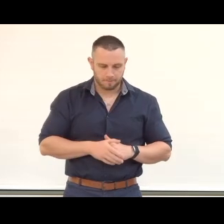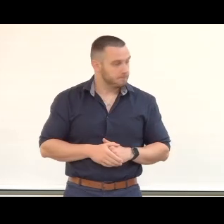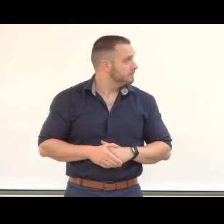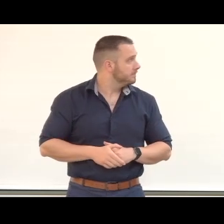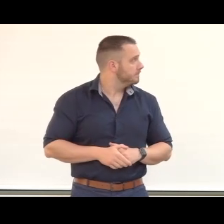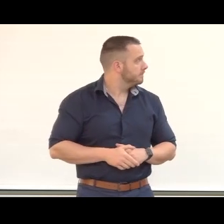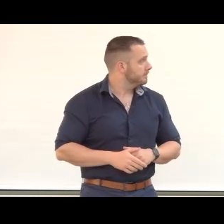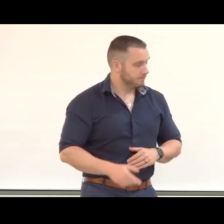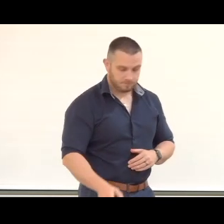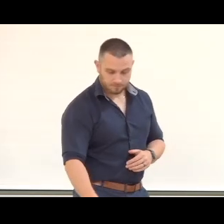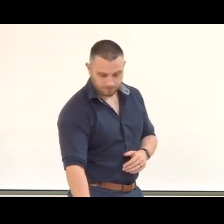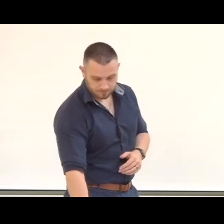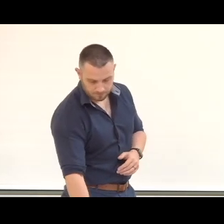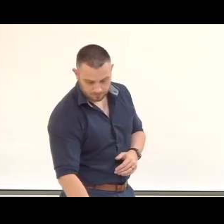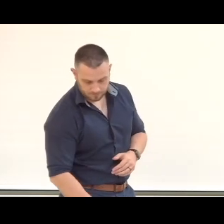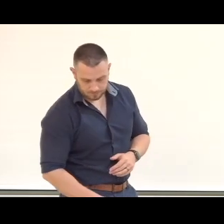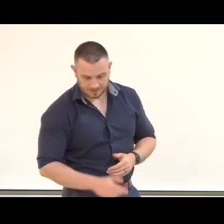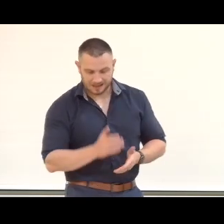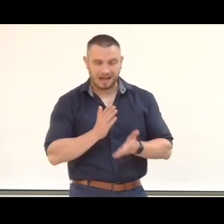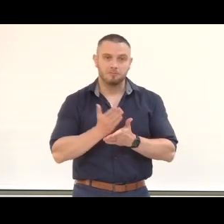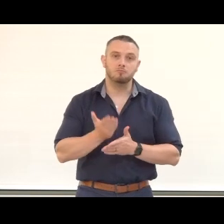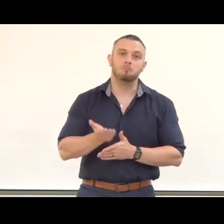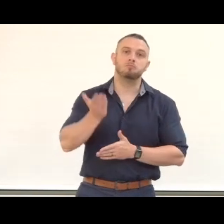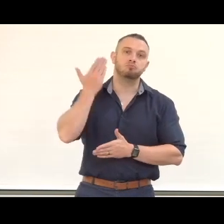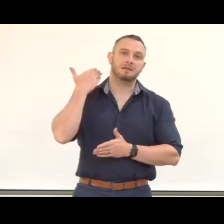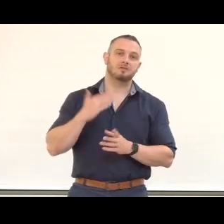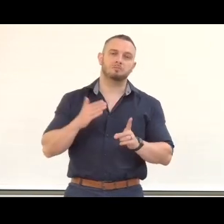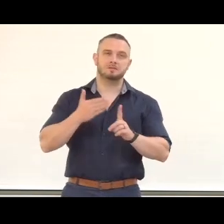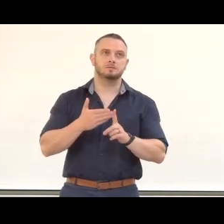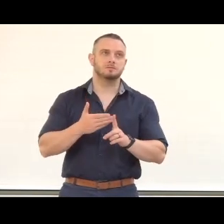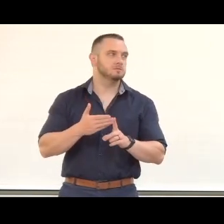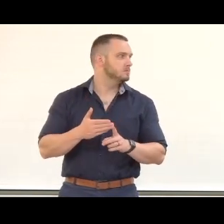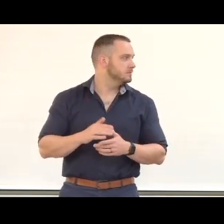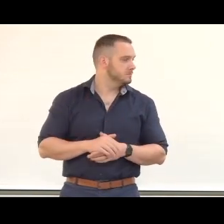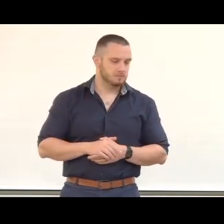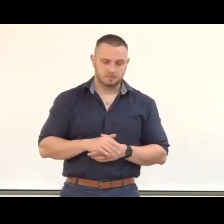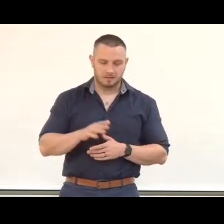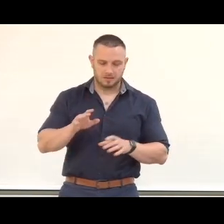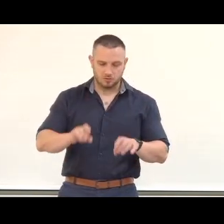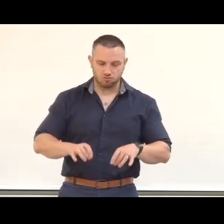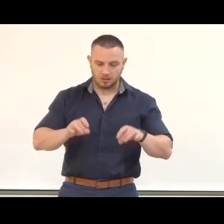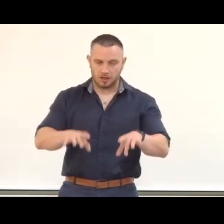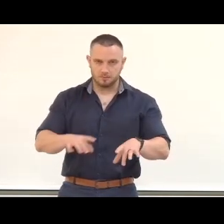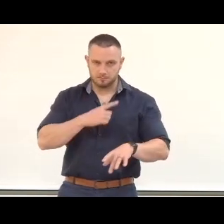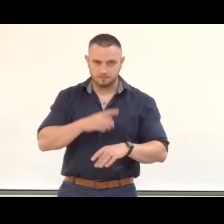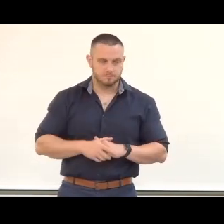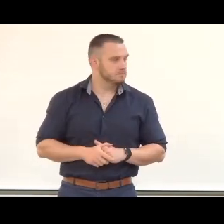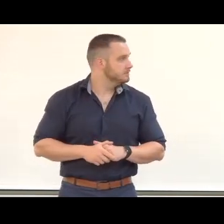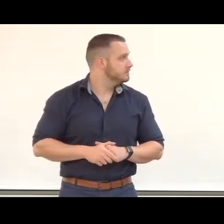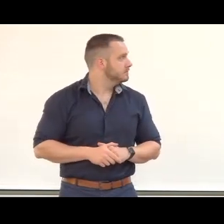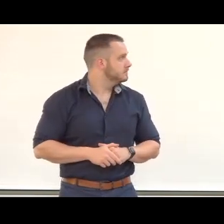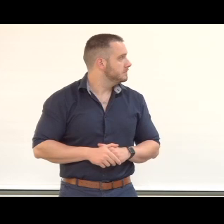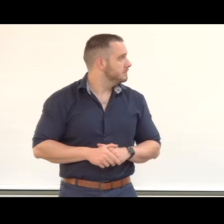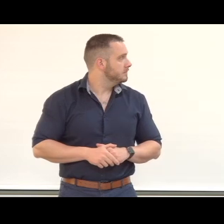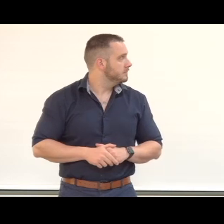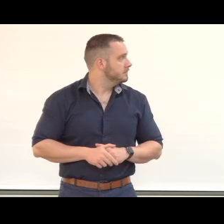What else we got? This is actually a picture from a previous mission, Amadi 20. That's Israel, yeah. Yeah, Israel, that got sneaked in there.